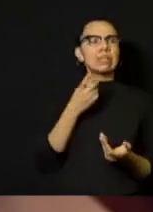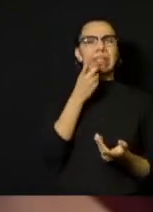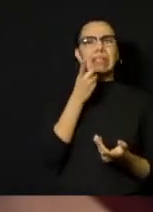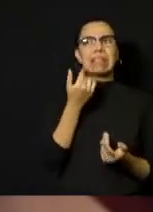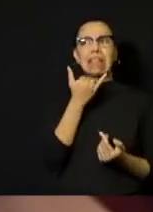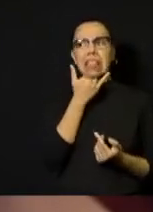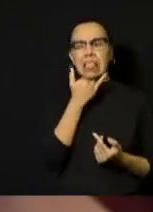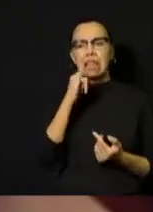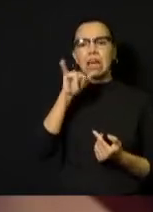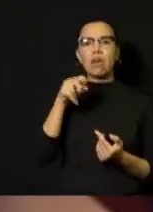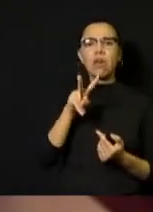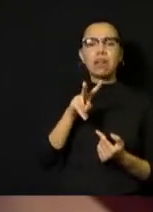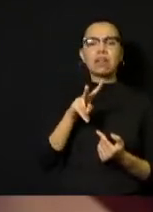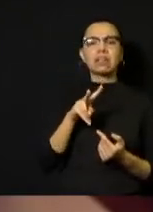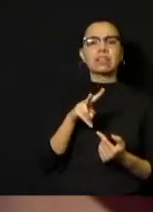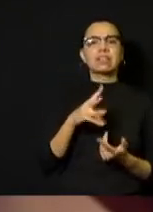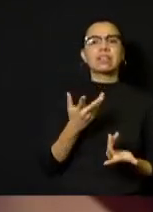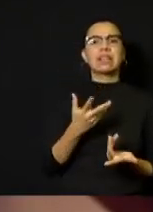tell him, Jorge,